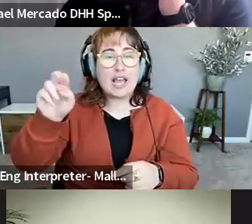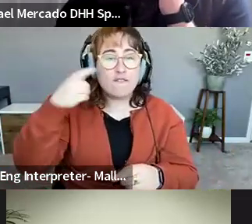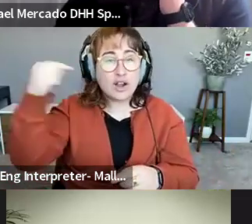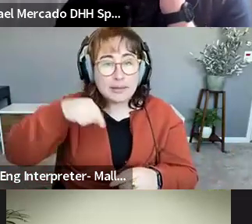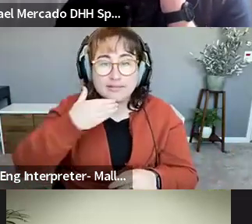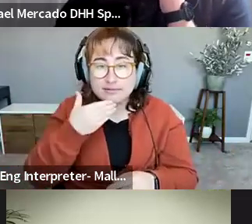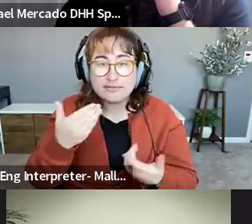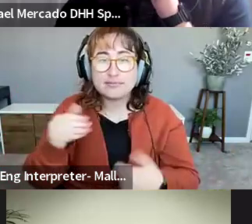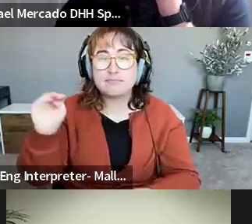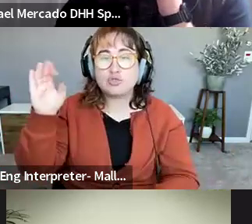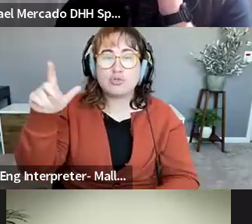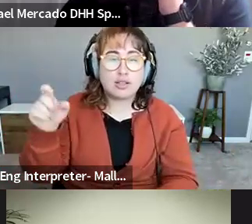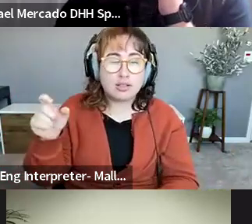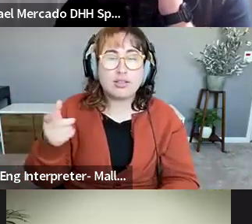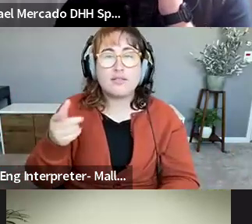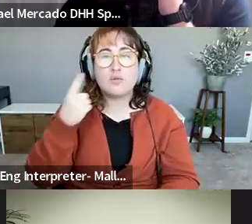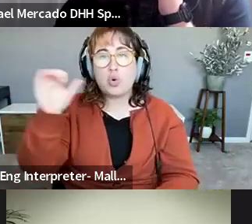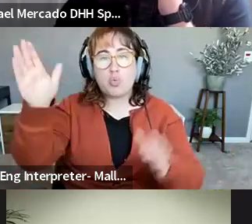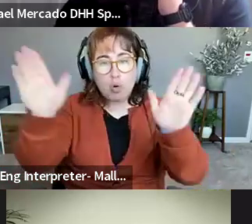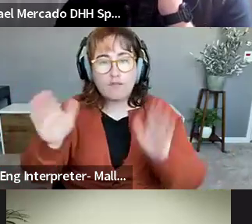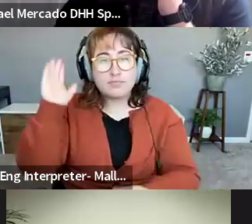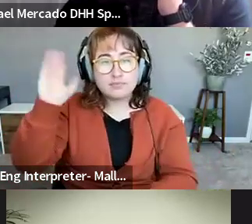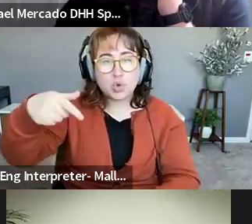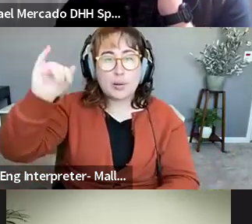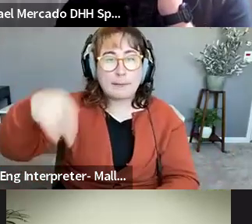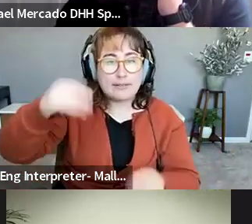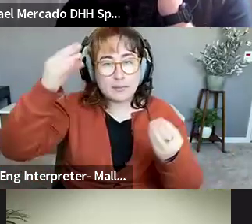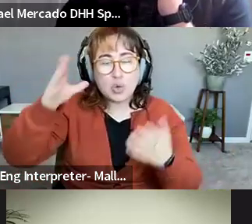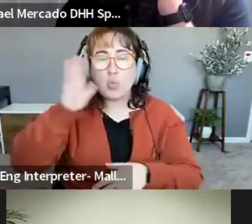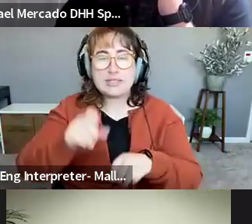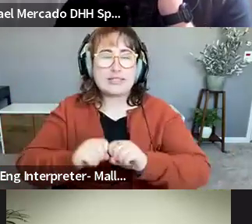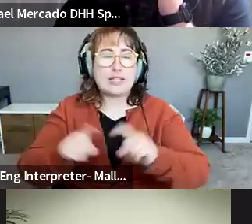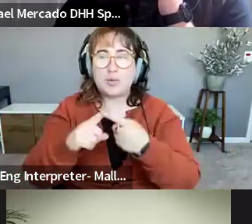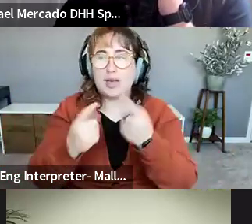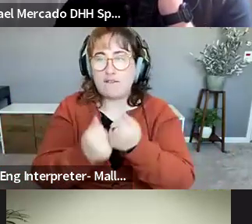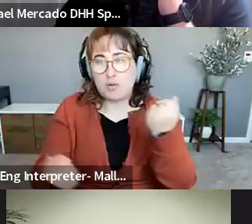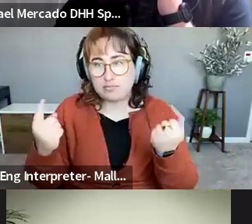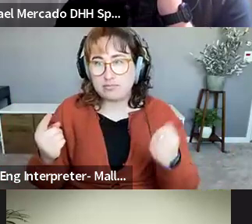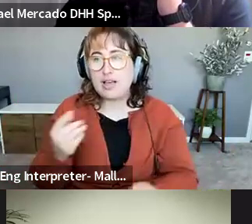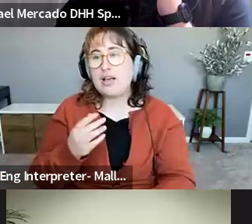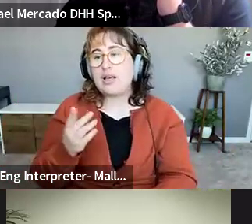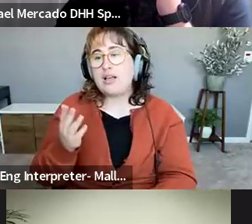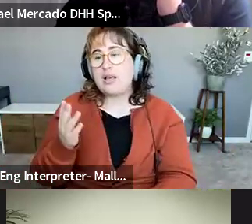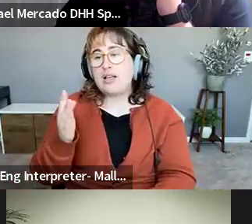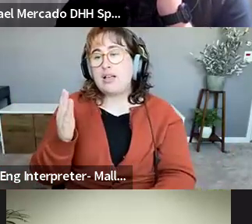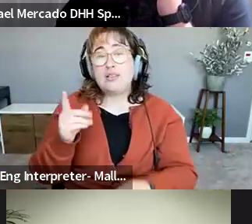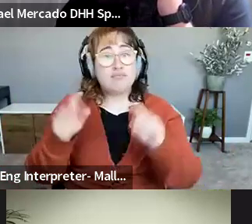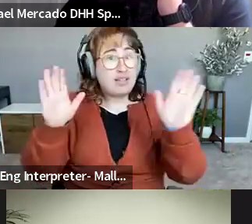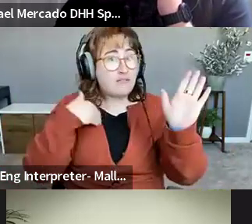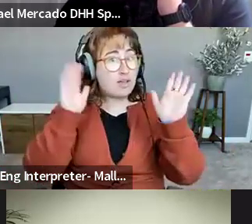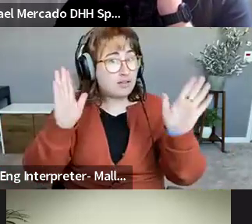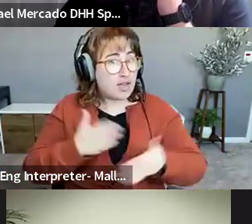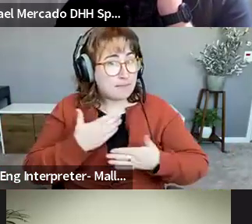for Michelle for that great QIP information. We will send that out to everyone via email, but I hope everyone has a